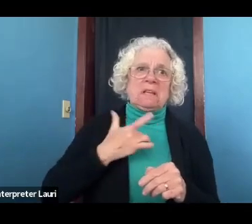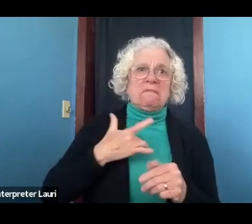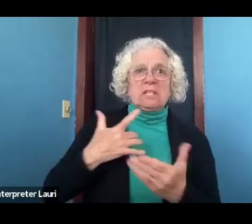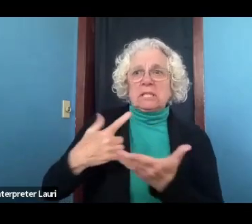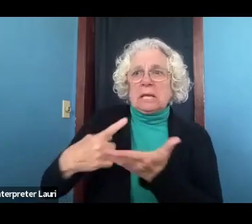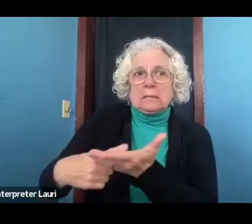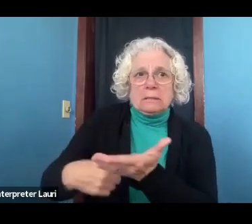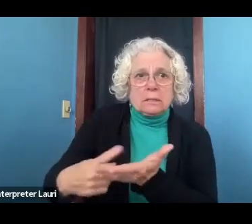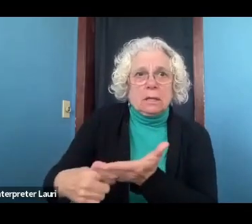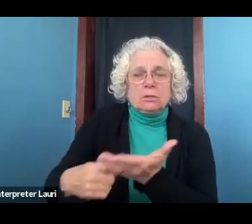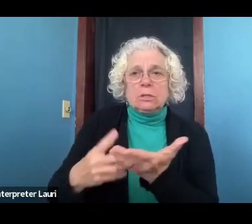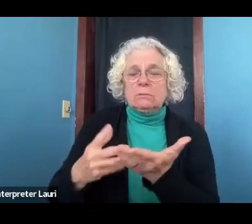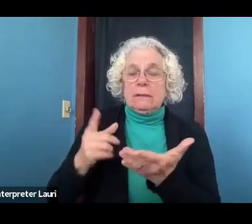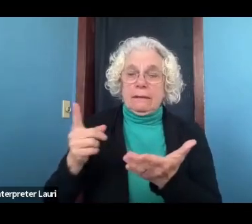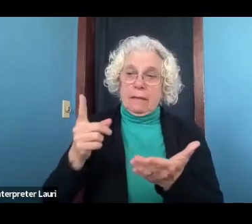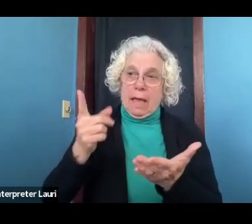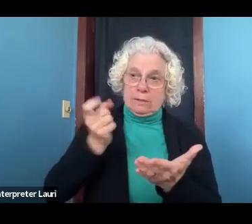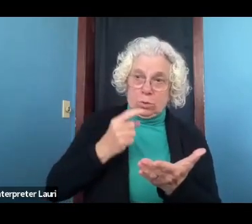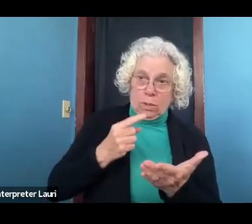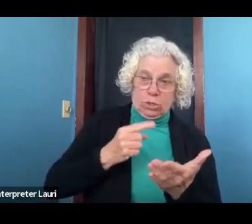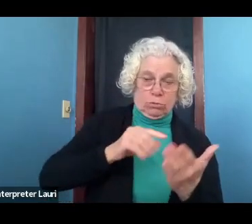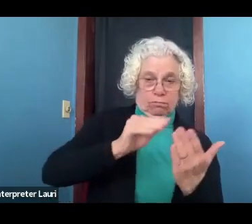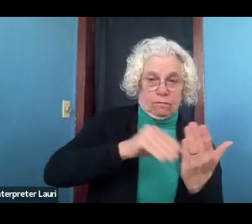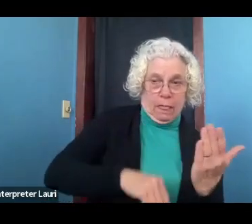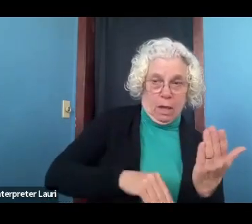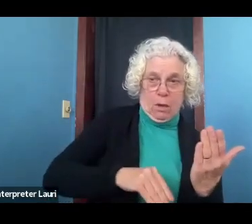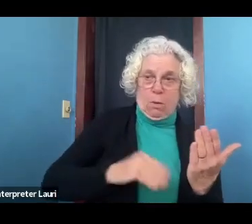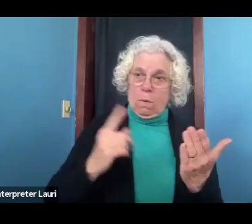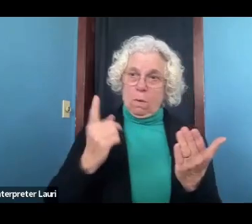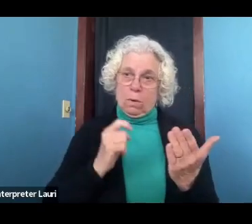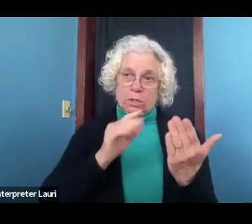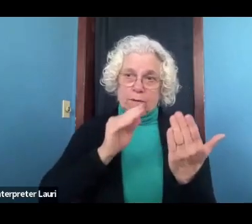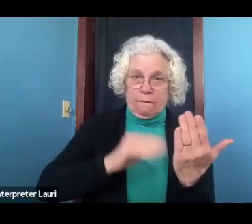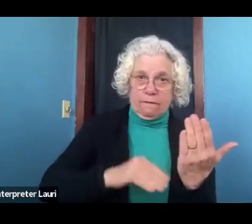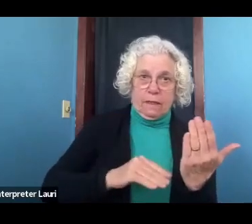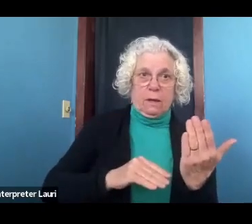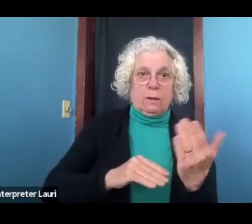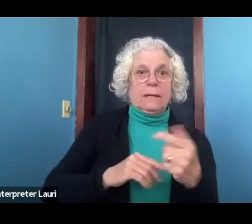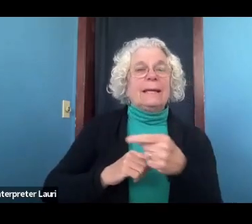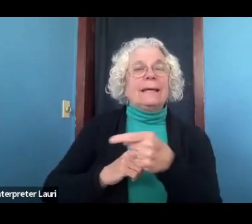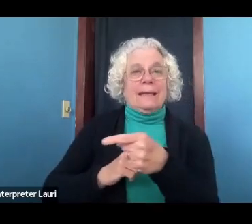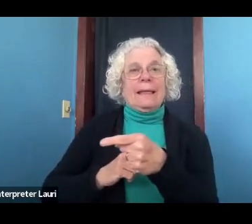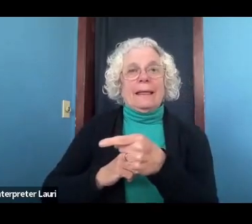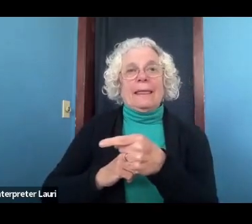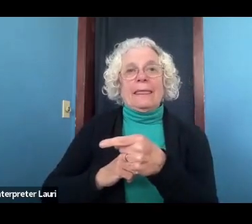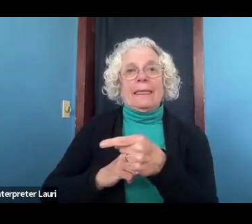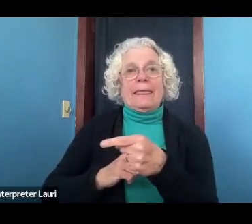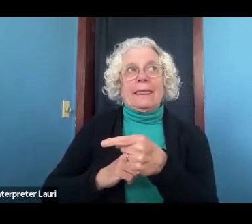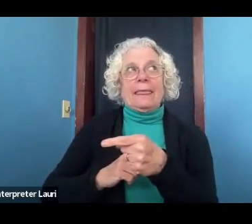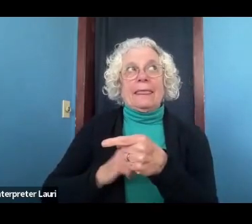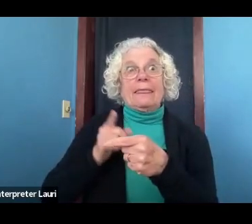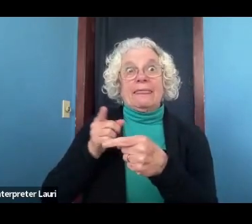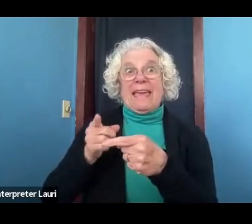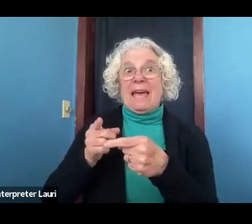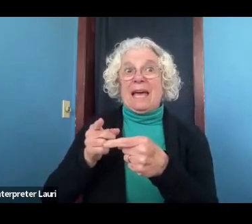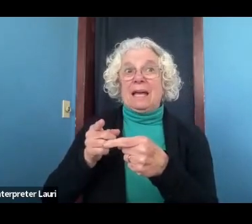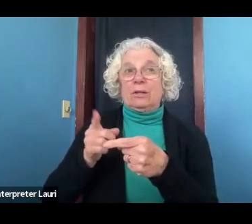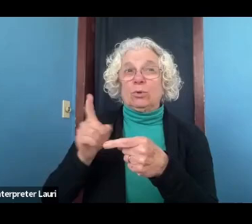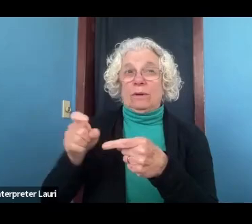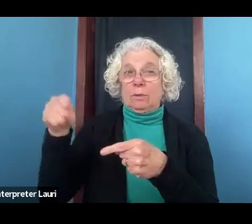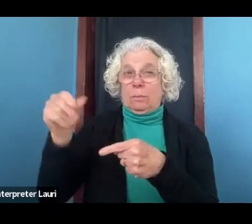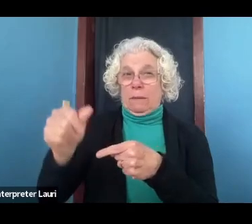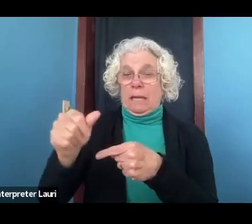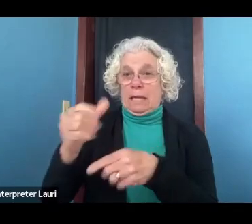you questions and you fill it out. It will cost you a small fee to order though, that one. Every other form